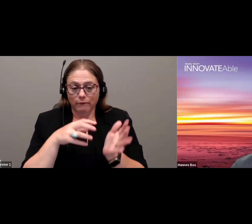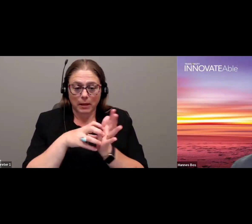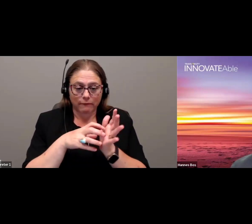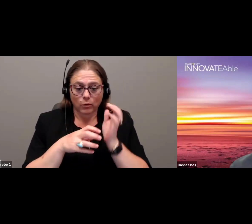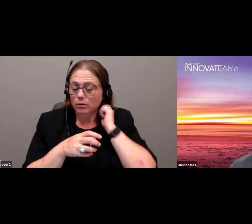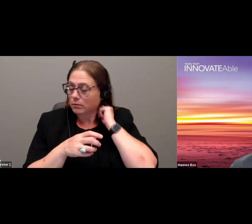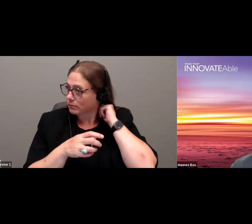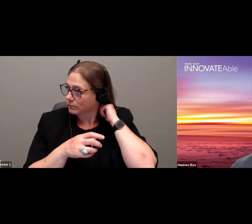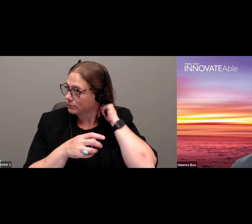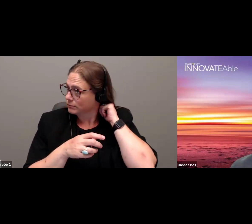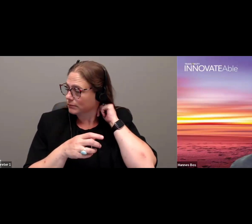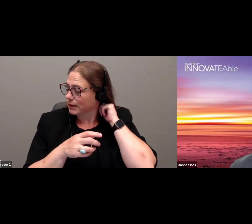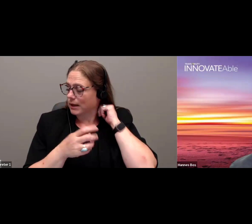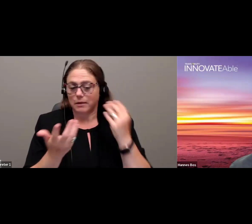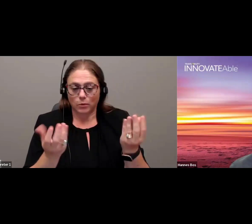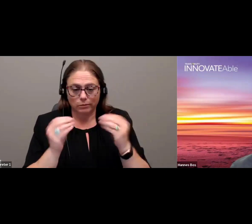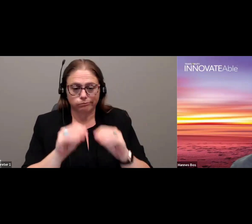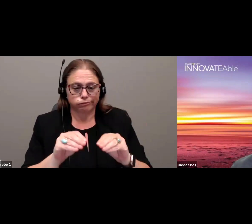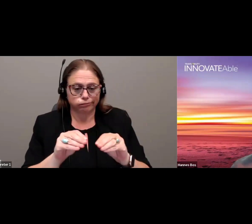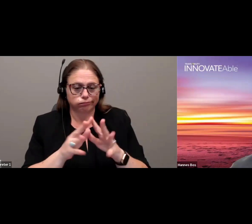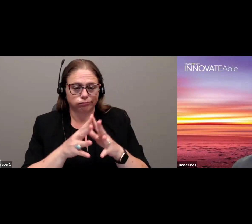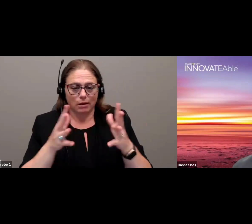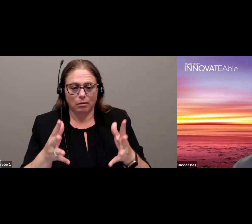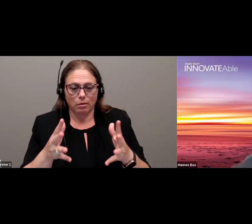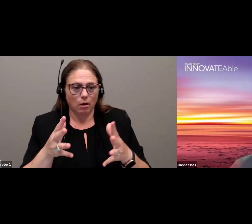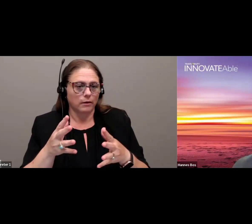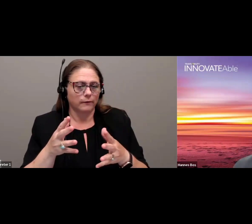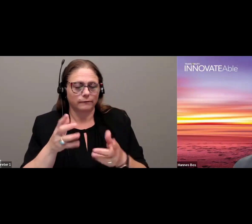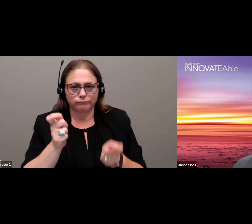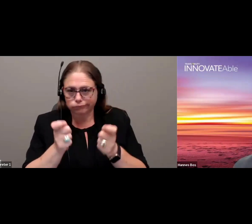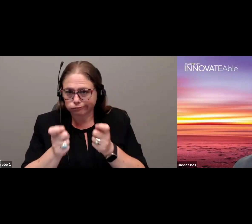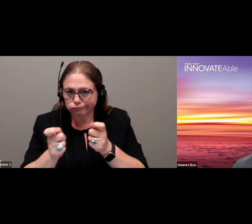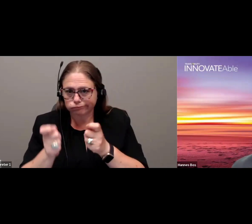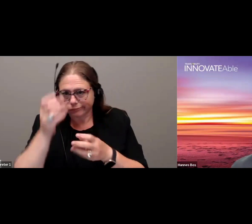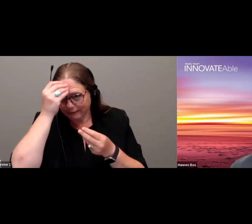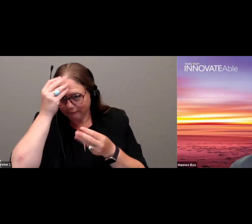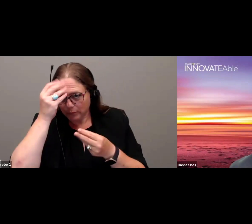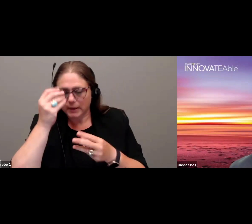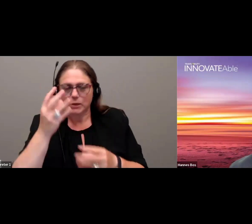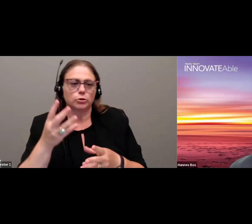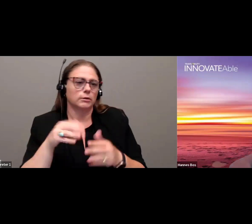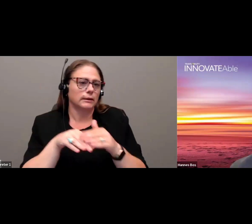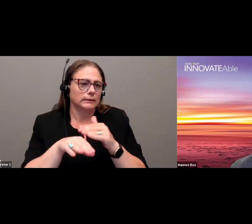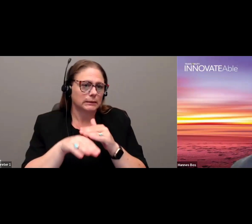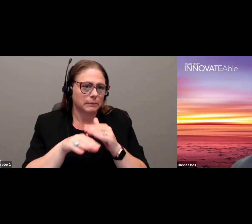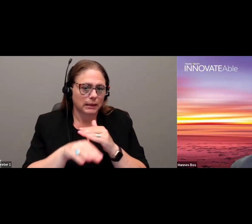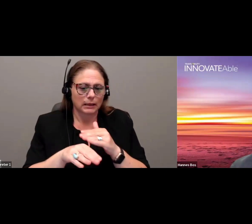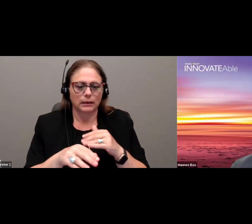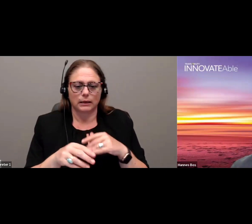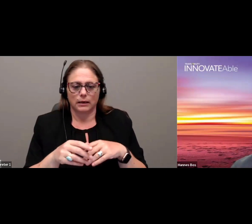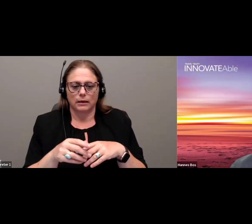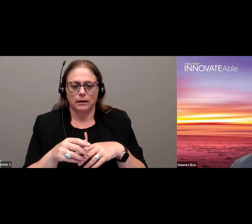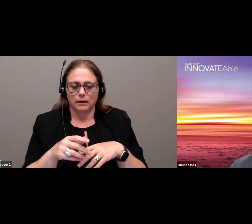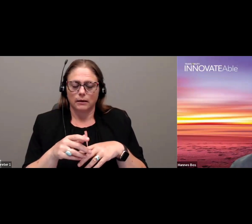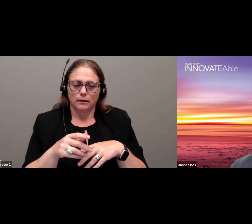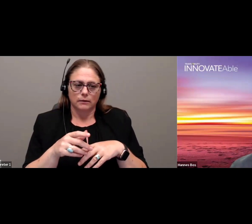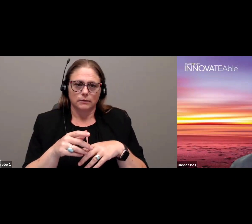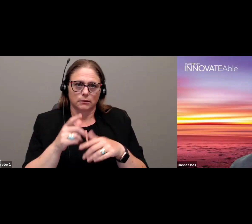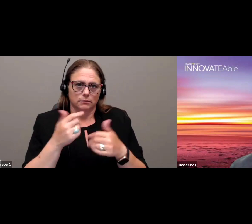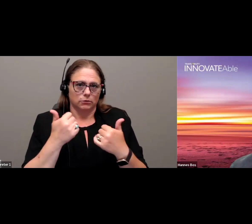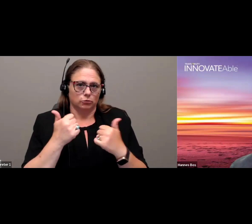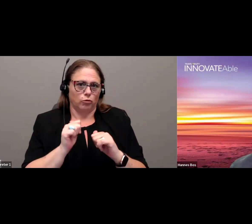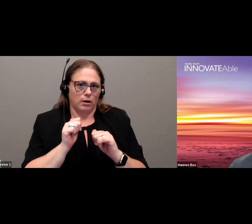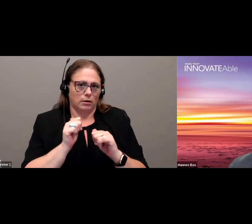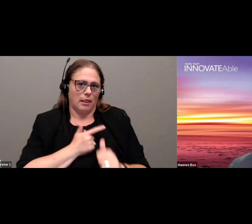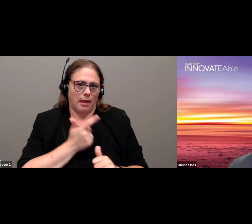of knowledge of accessibility around the world from Sarge Traveling into our platform in order for us to go live in